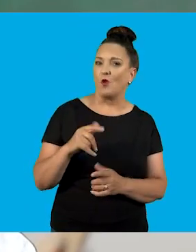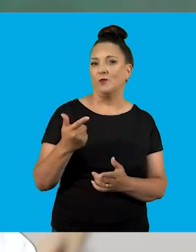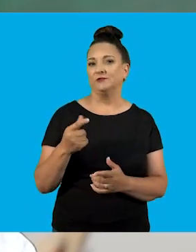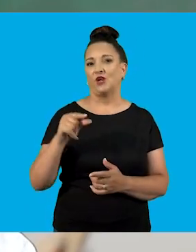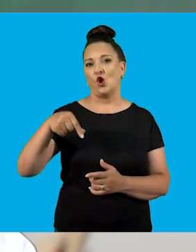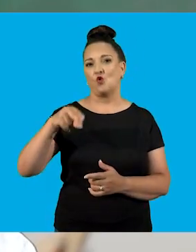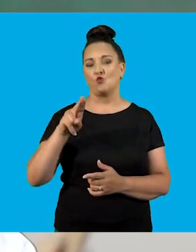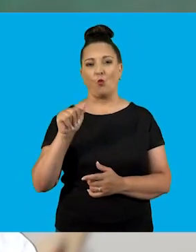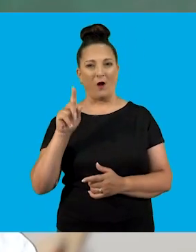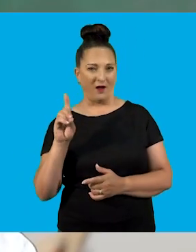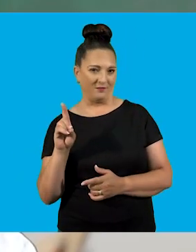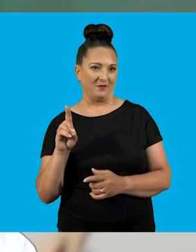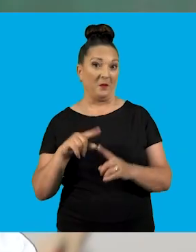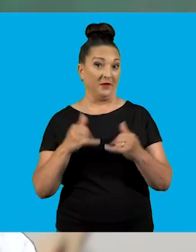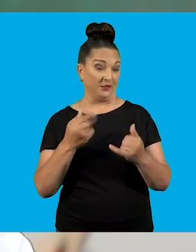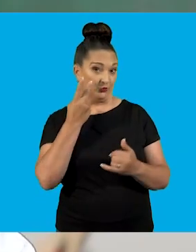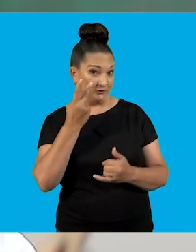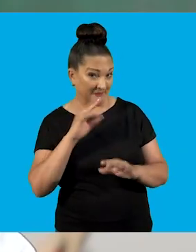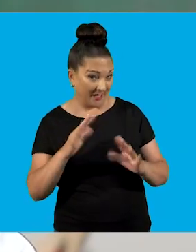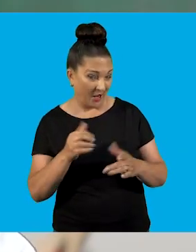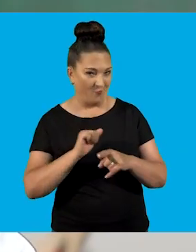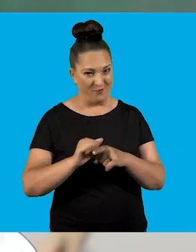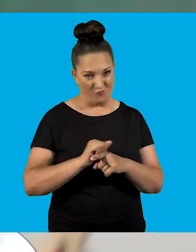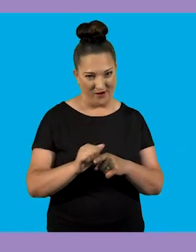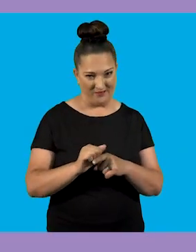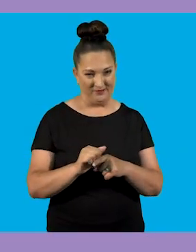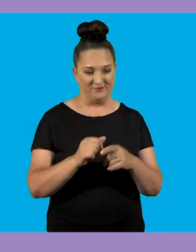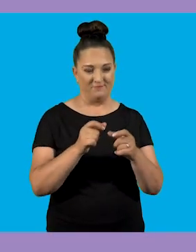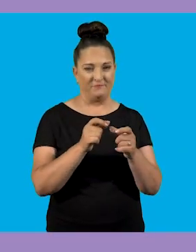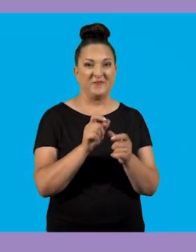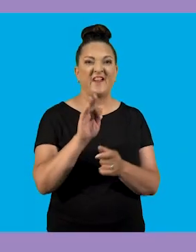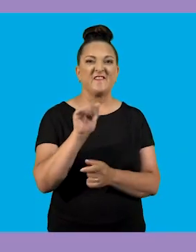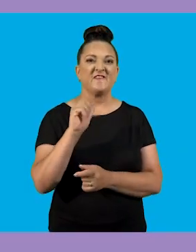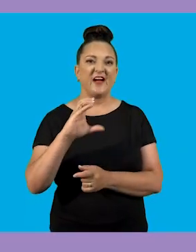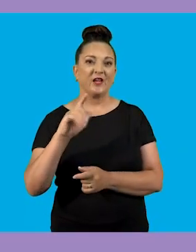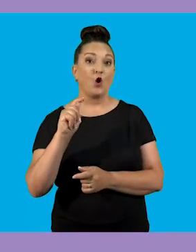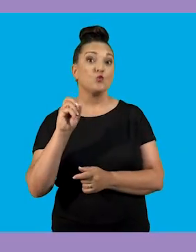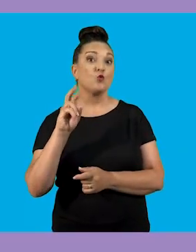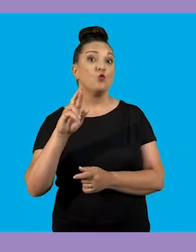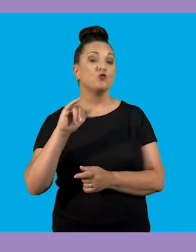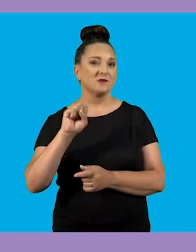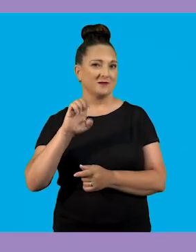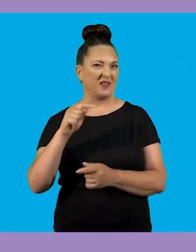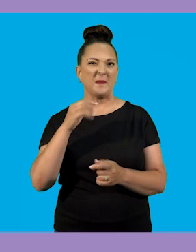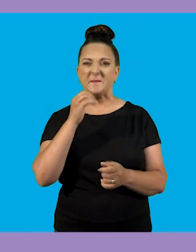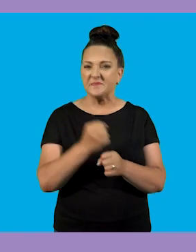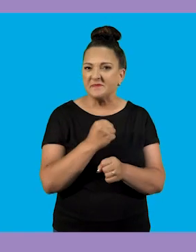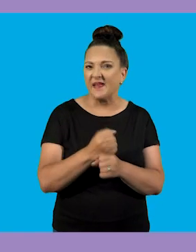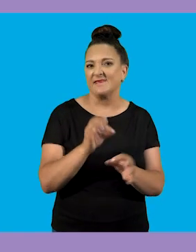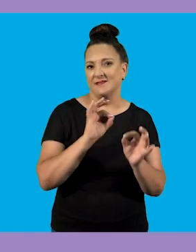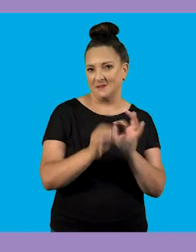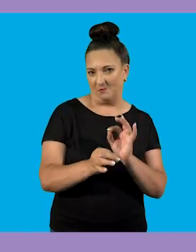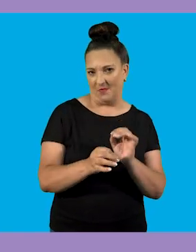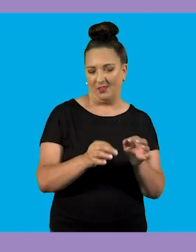application questions. So let's practice that factorizing. We are going to simplify the following expressions or factorize the